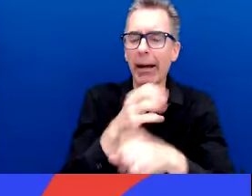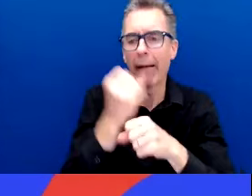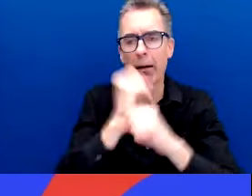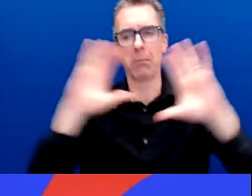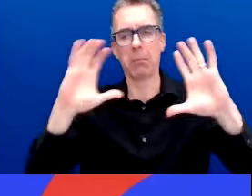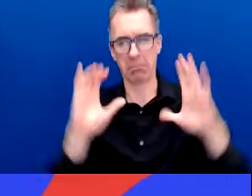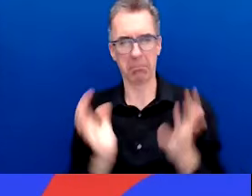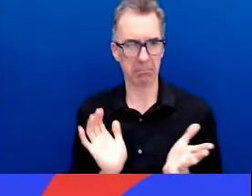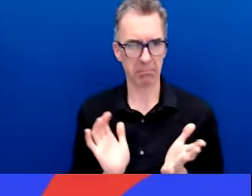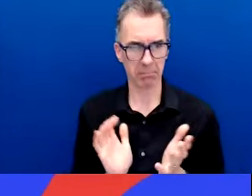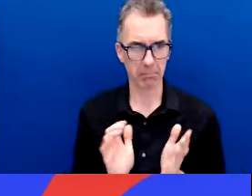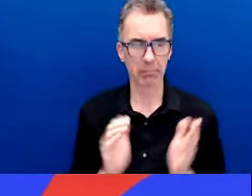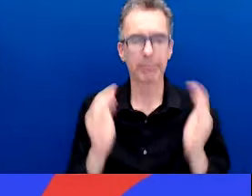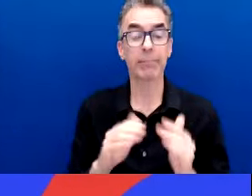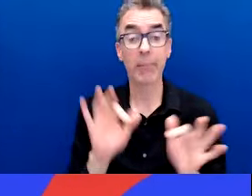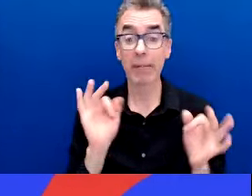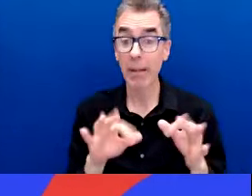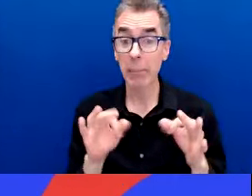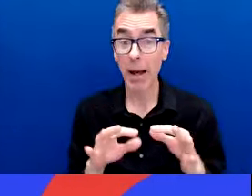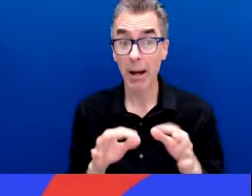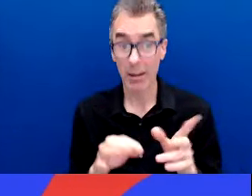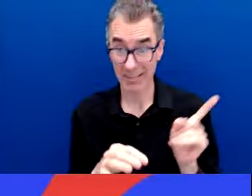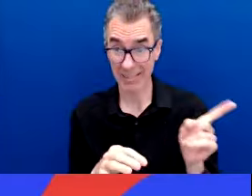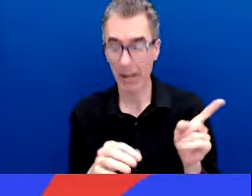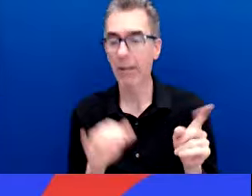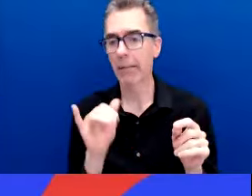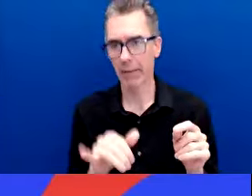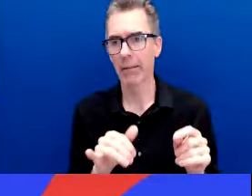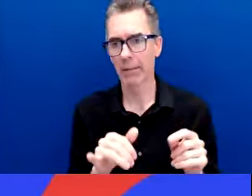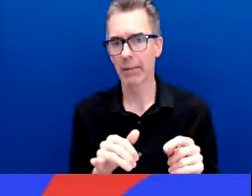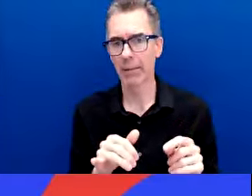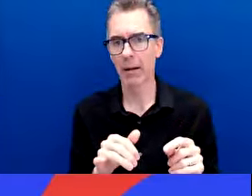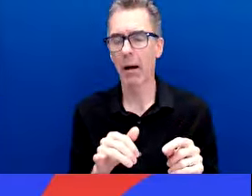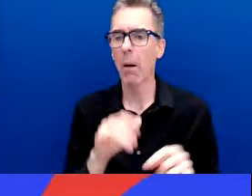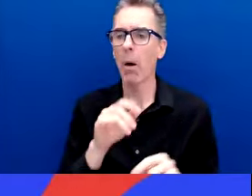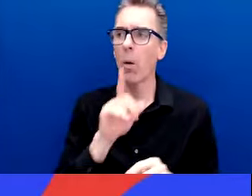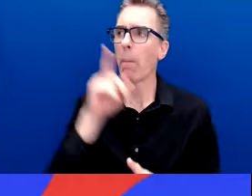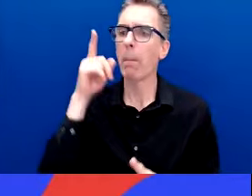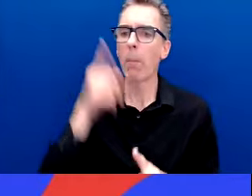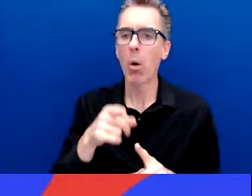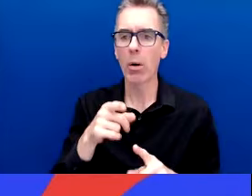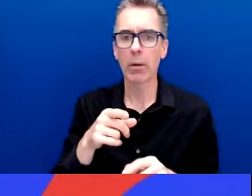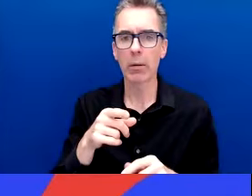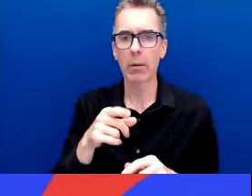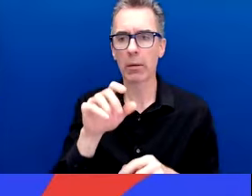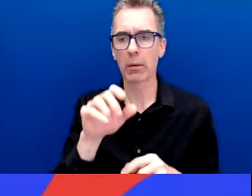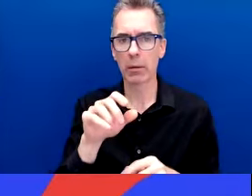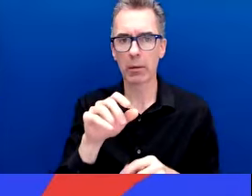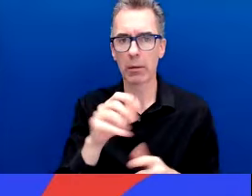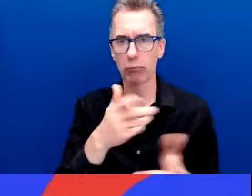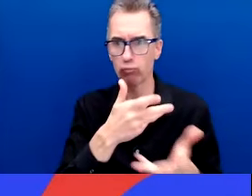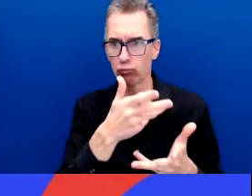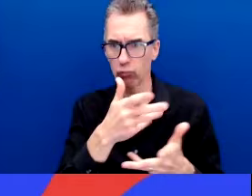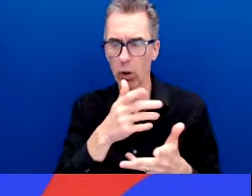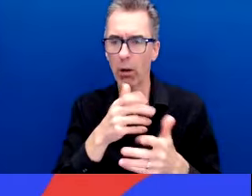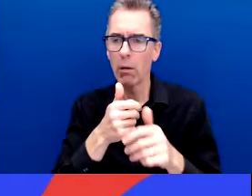A little bit more on feedback, because this one really dives in, to me, the substantive part, where you can build some